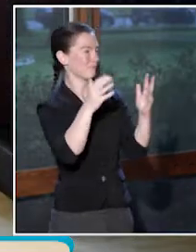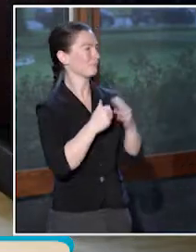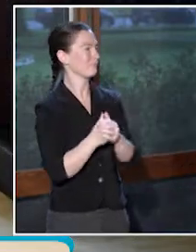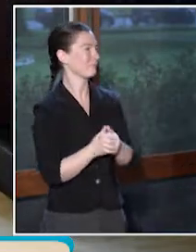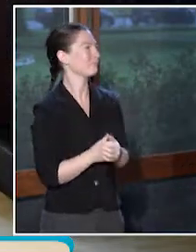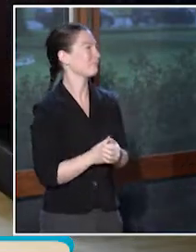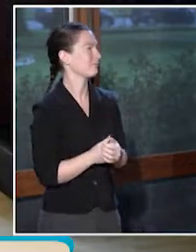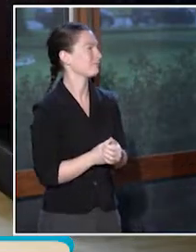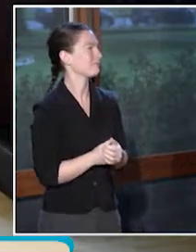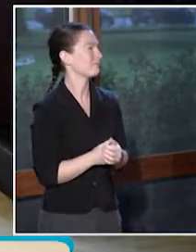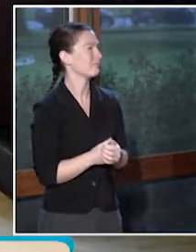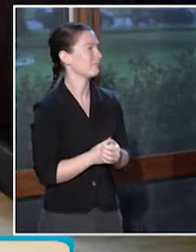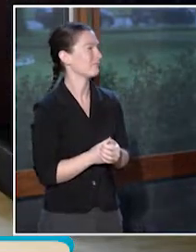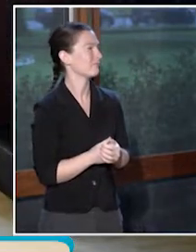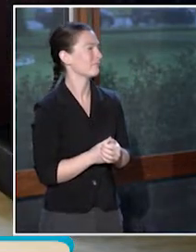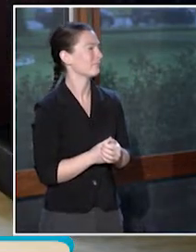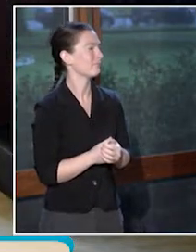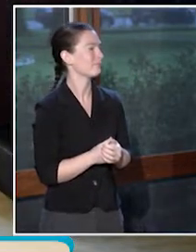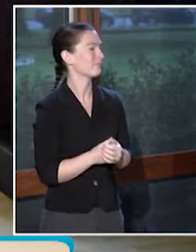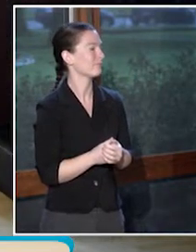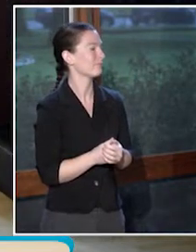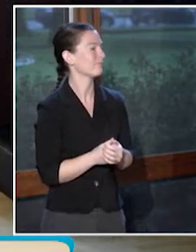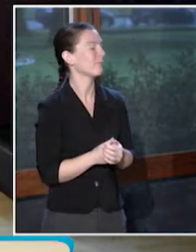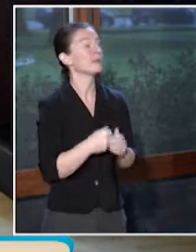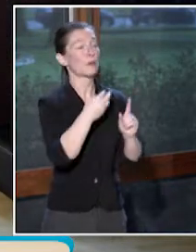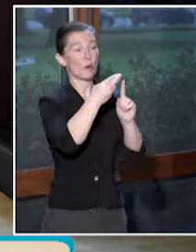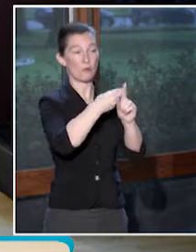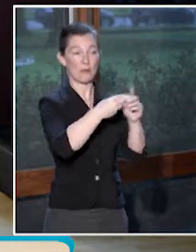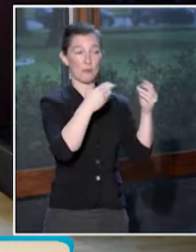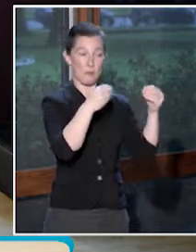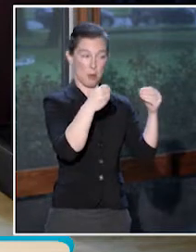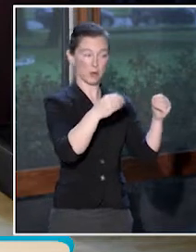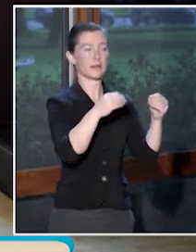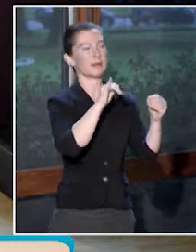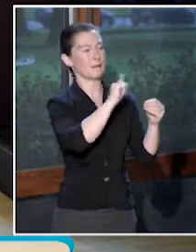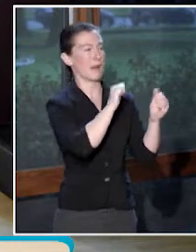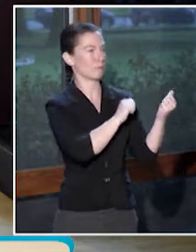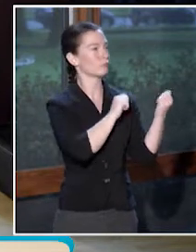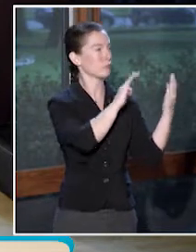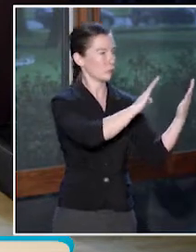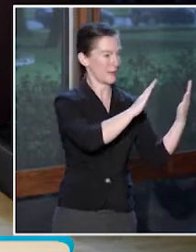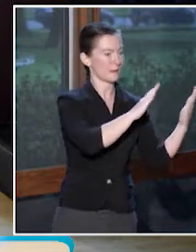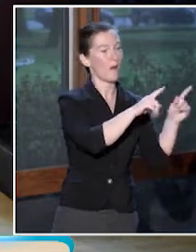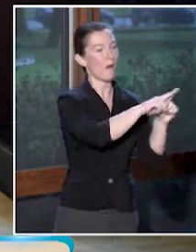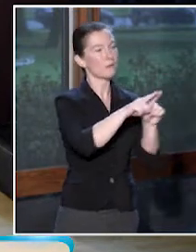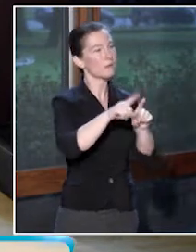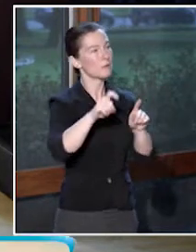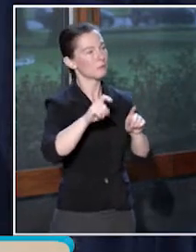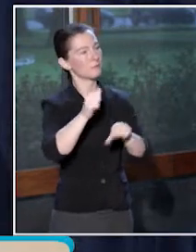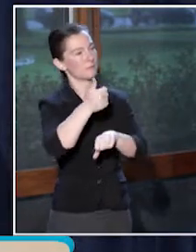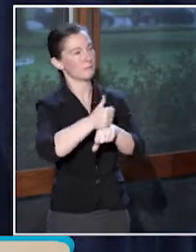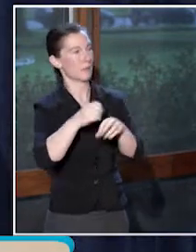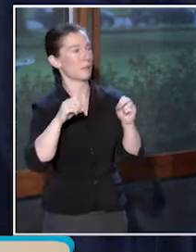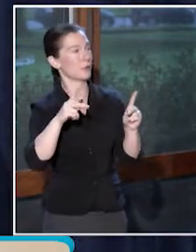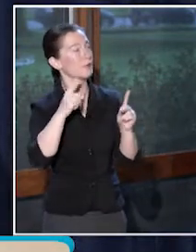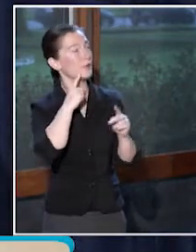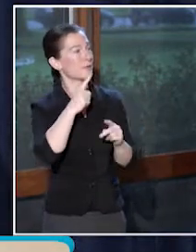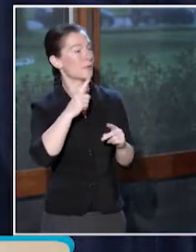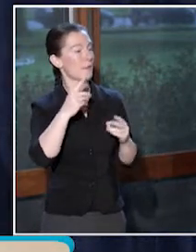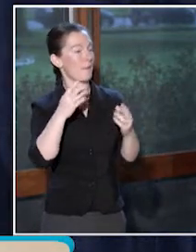While we address access and affordability in the rental market, we also have to create opportunities for home ownership. A